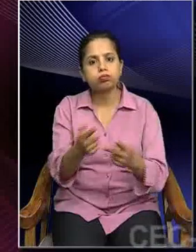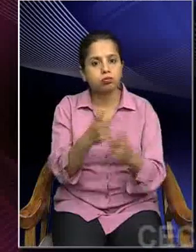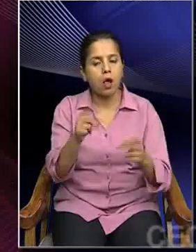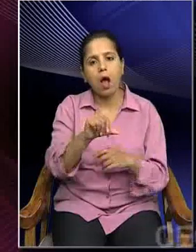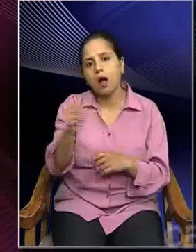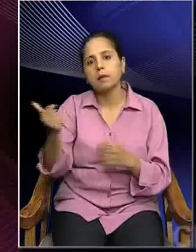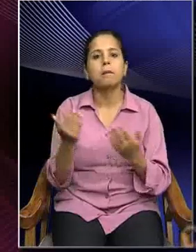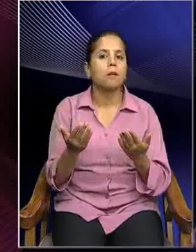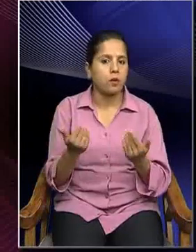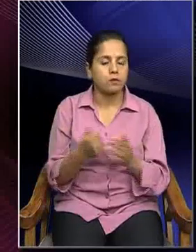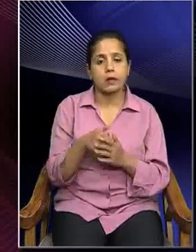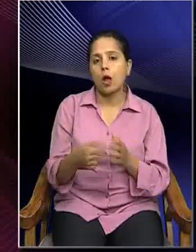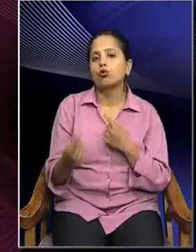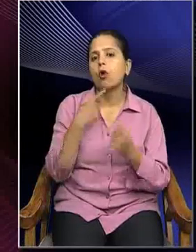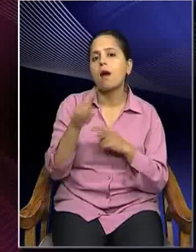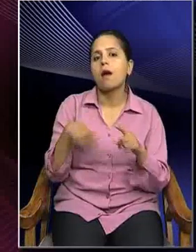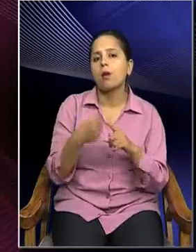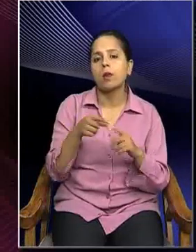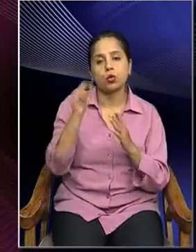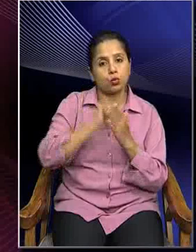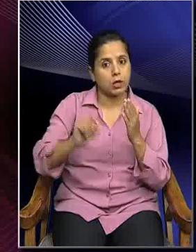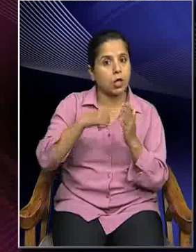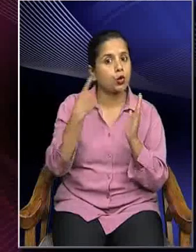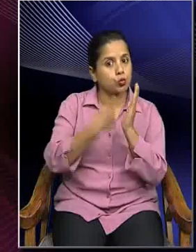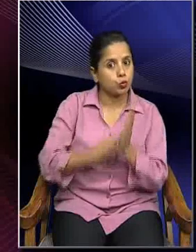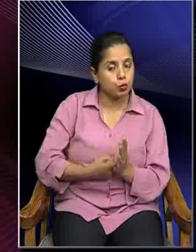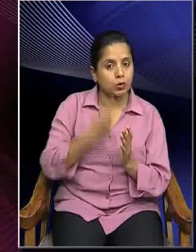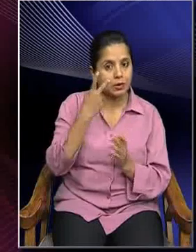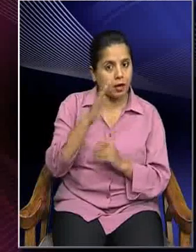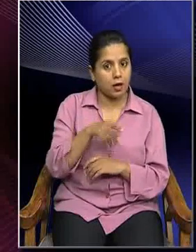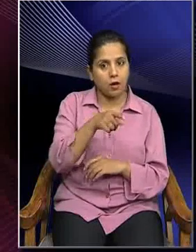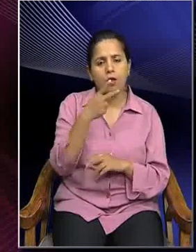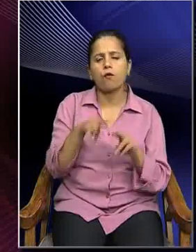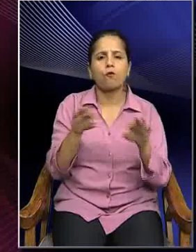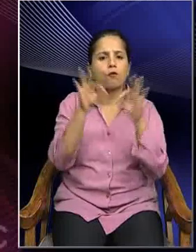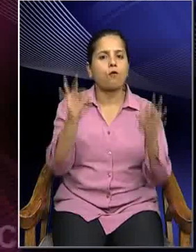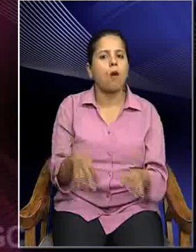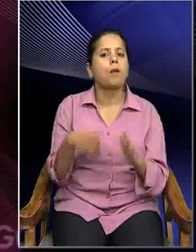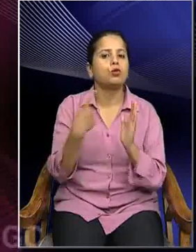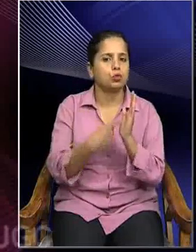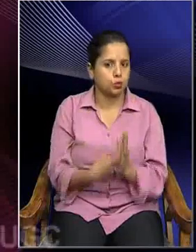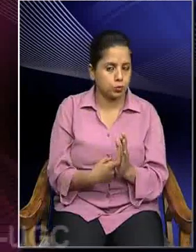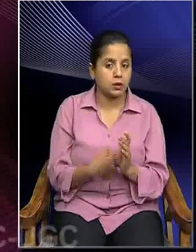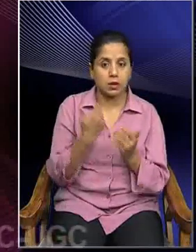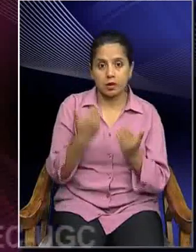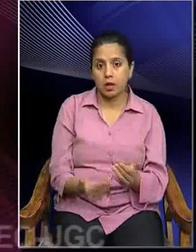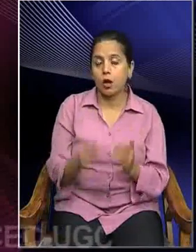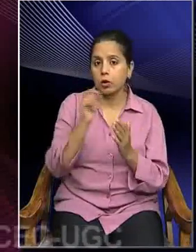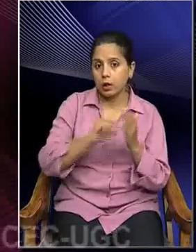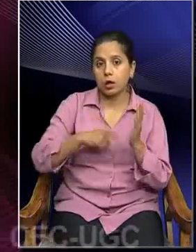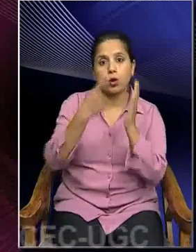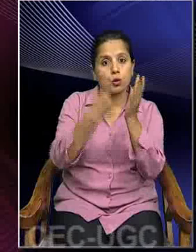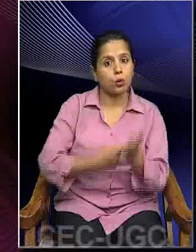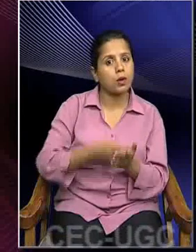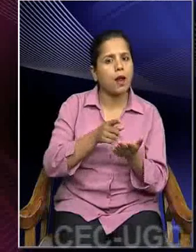other. When we talk about written rules, then it becomes formal norms. Now these written rules